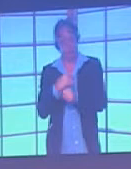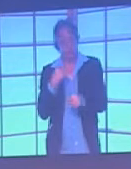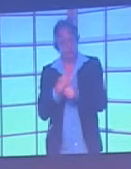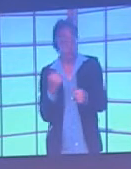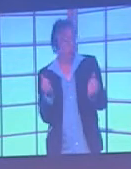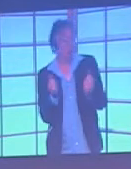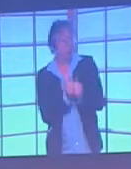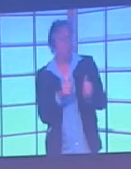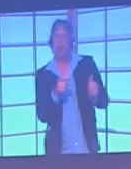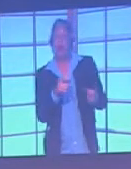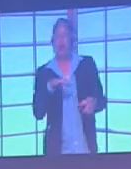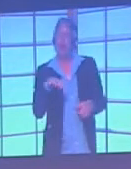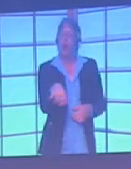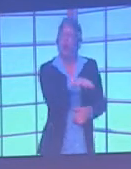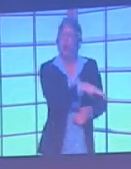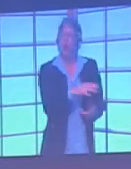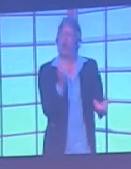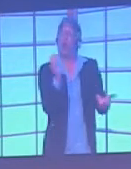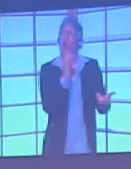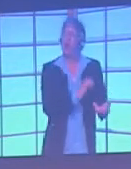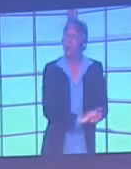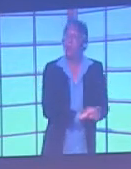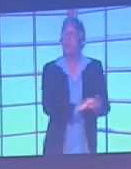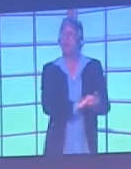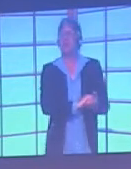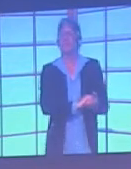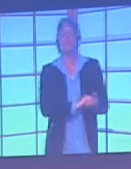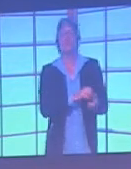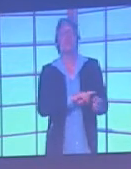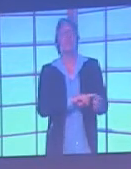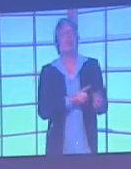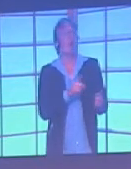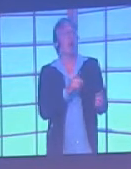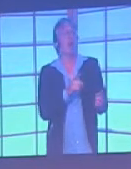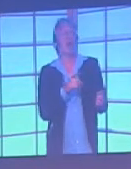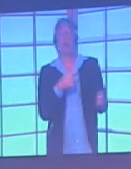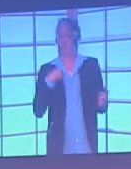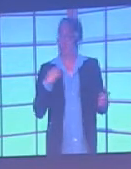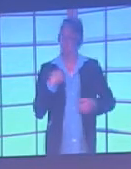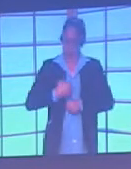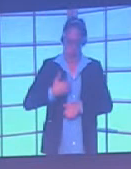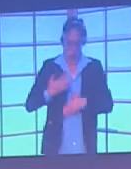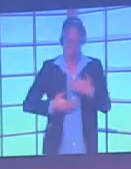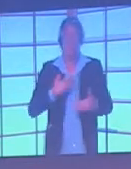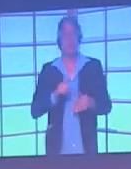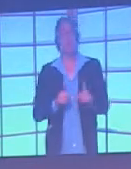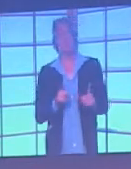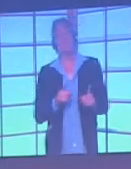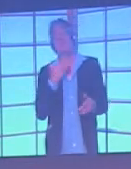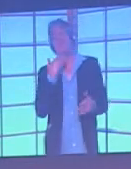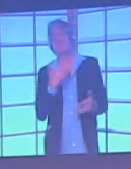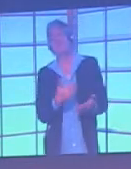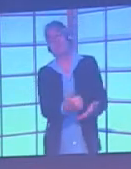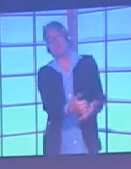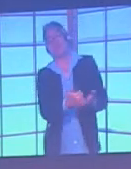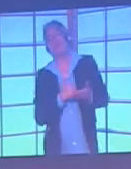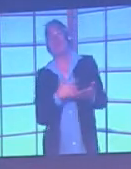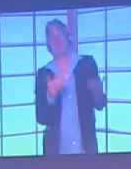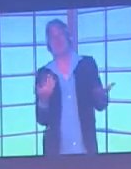total football, total access, but none of it will be possible without the disabled fans and disabled fans groups in both